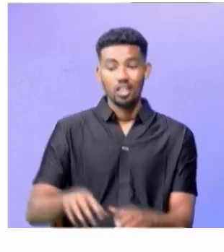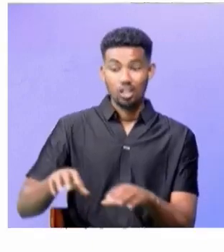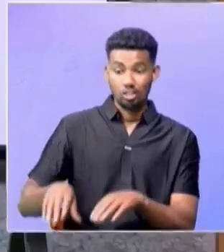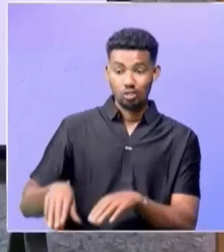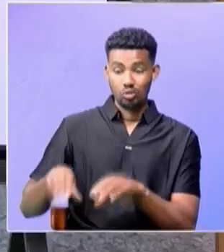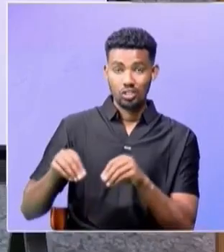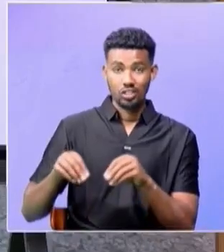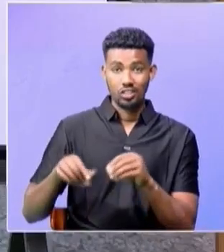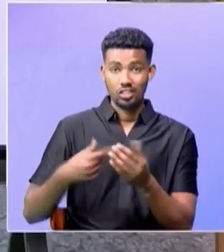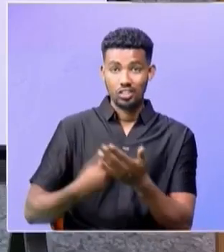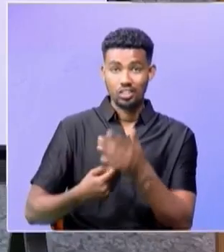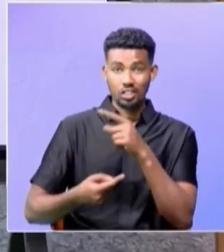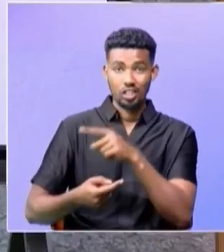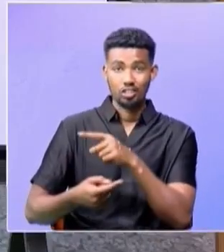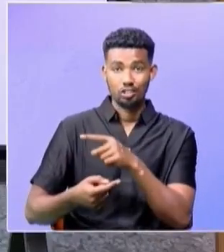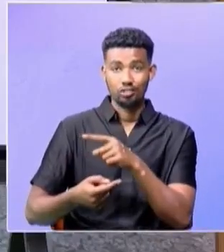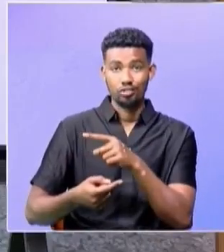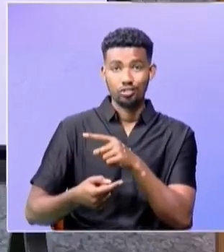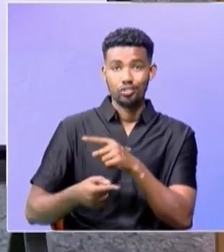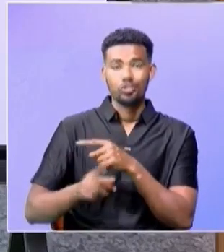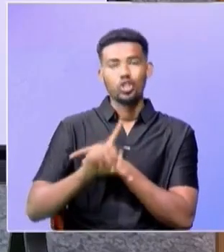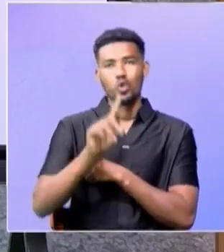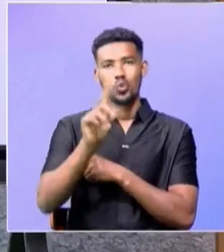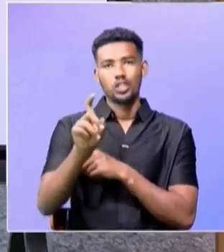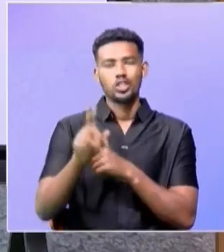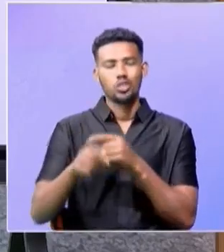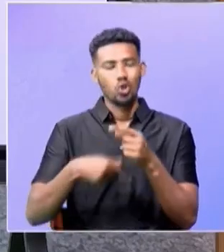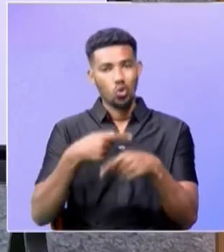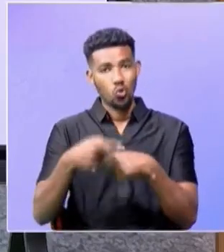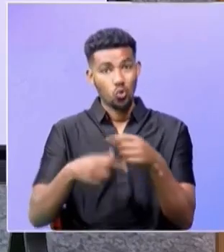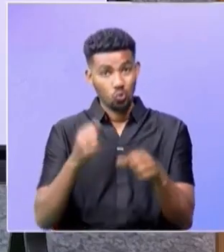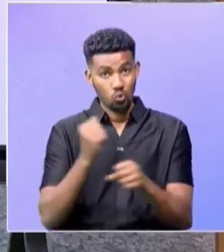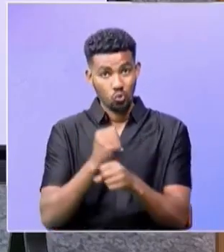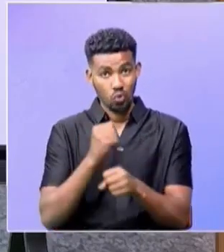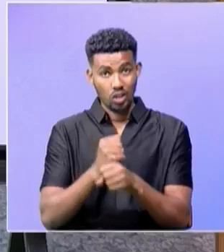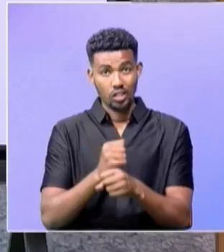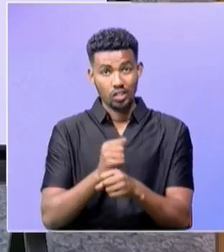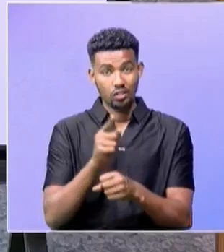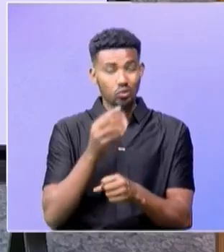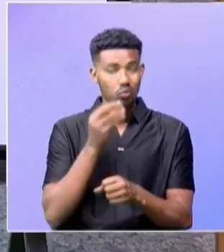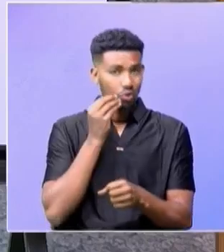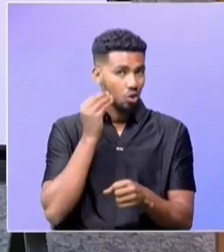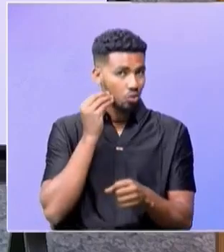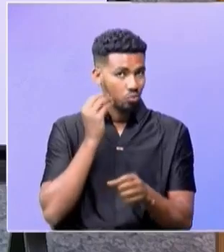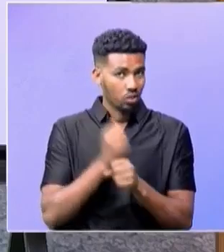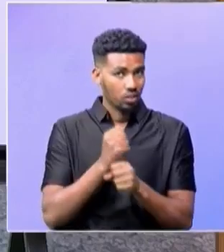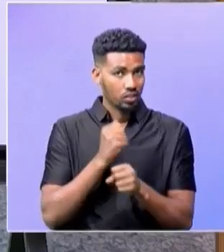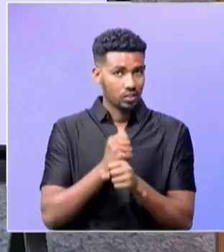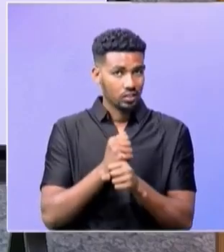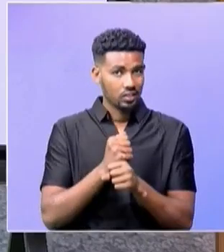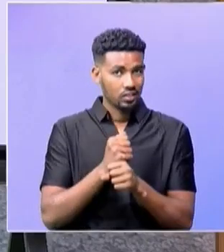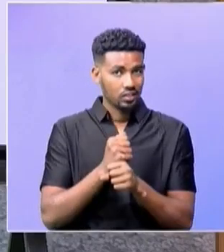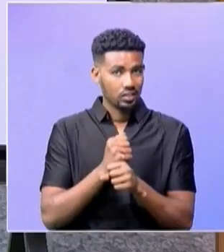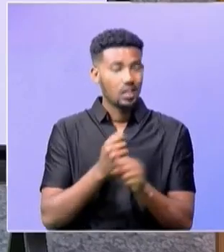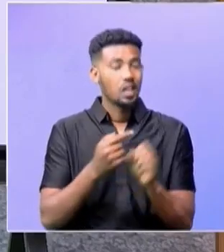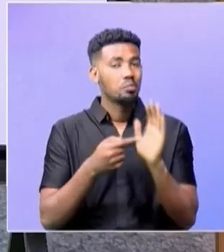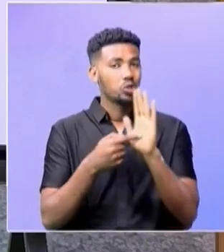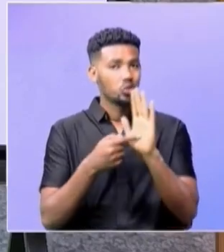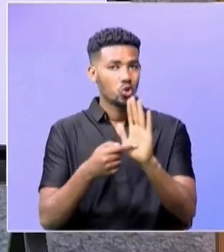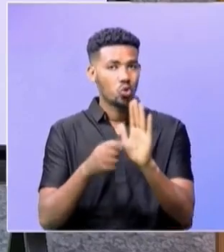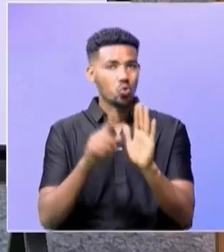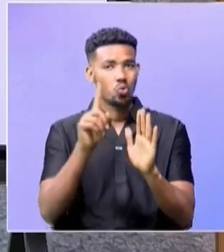Students, these are your questions that you are going to work here home as homework. Let me show you